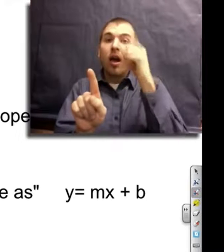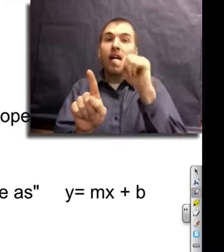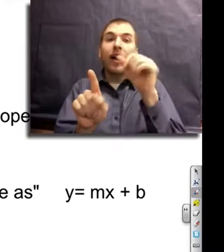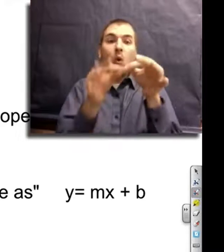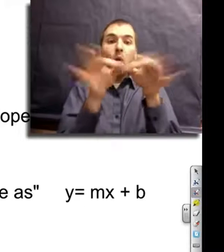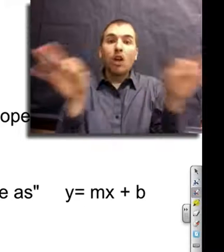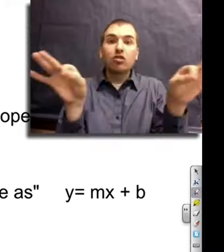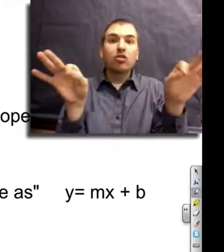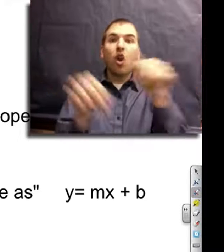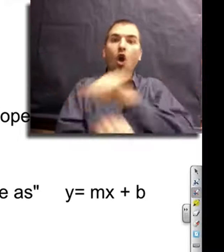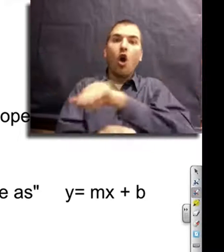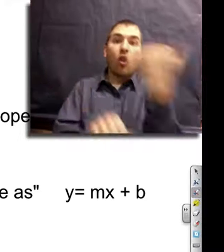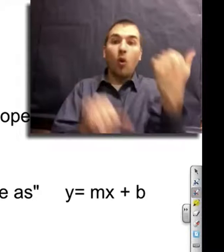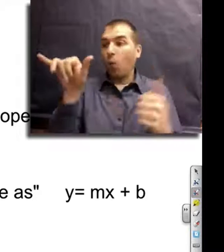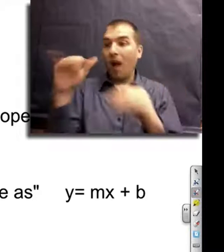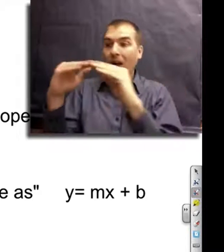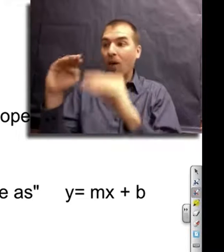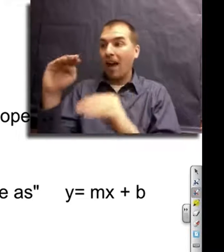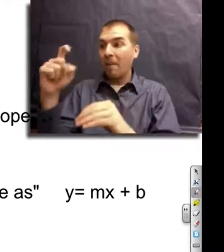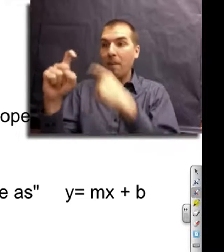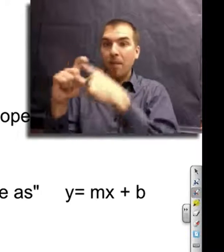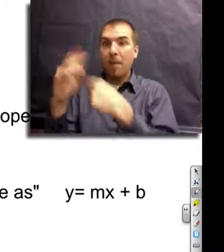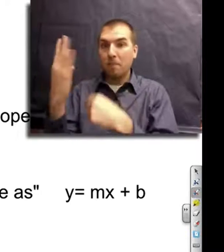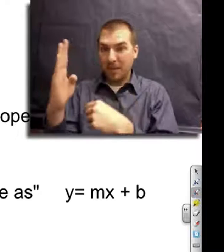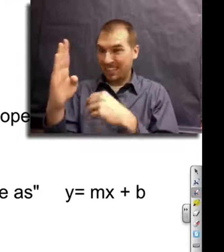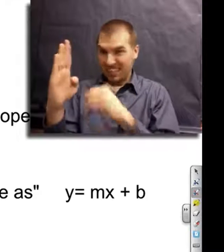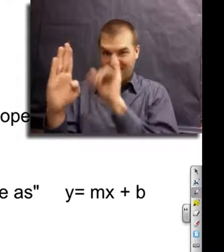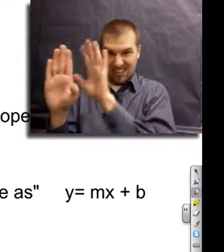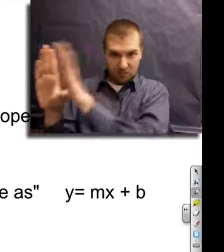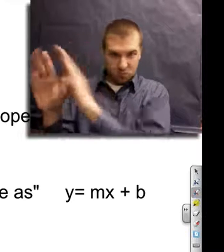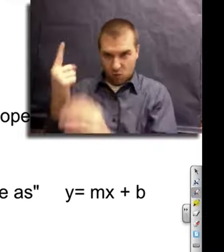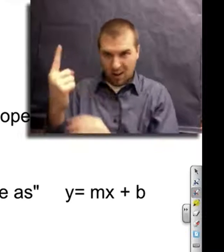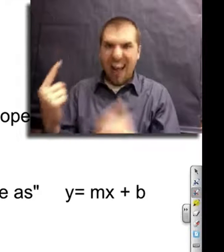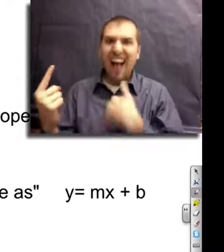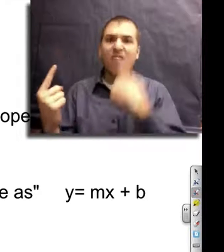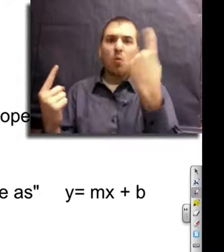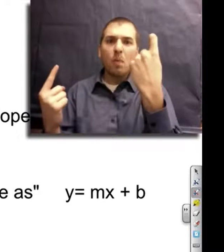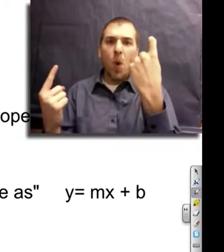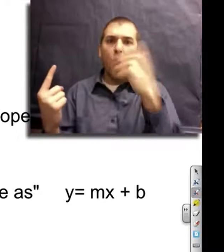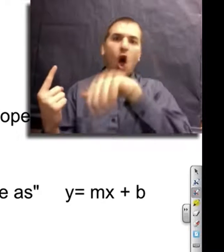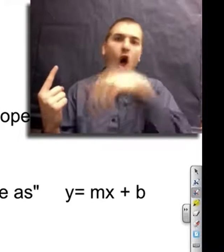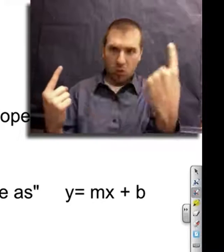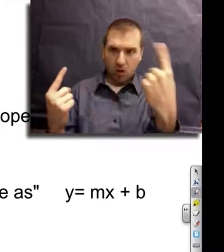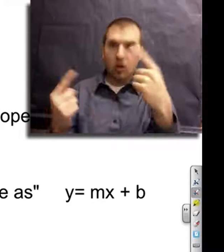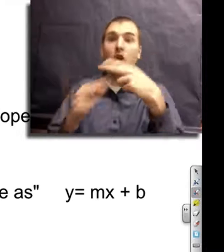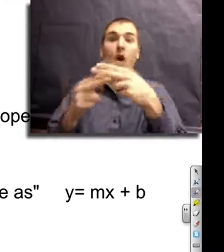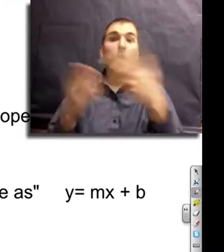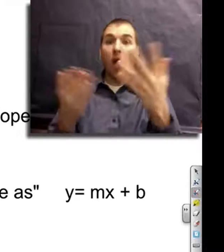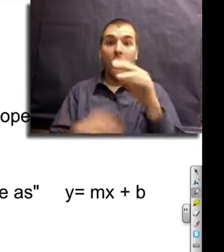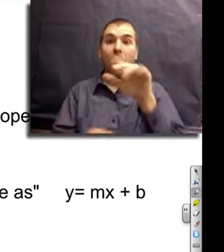the change in the line. So this is an equation for that. So y,